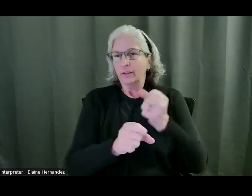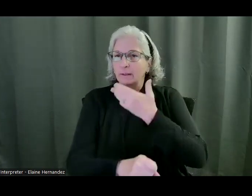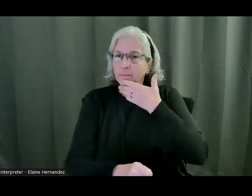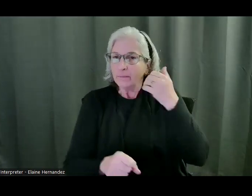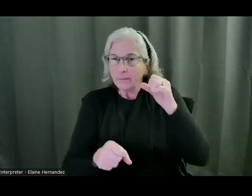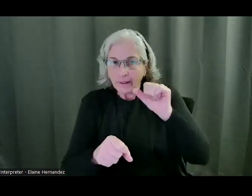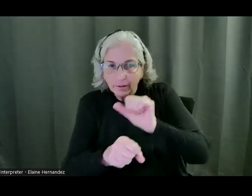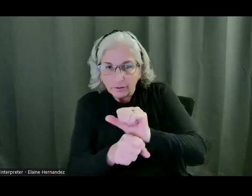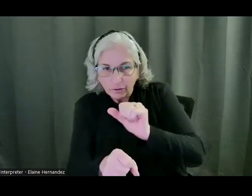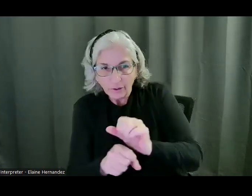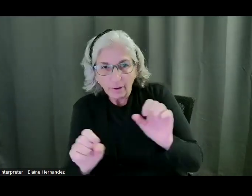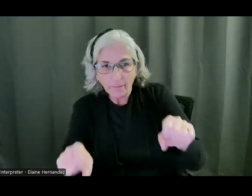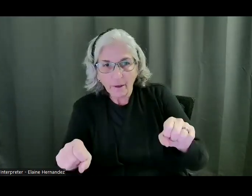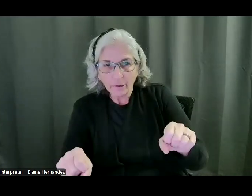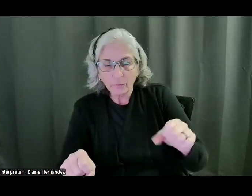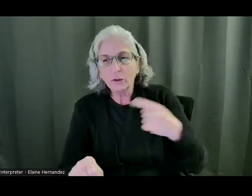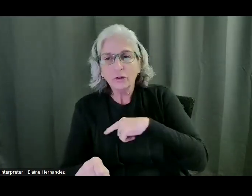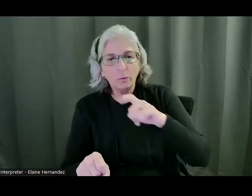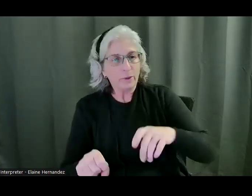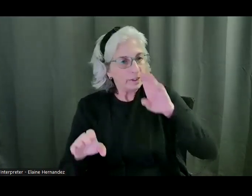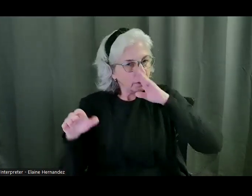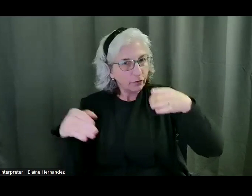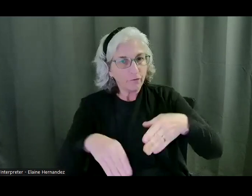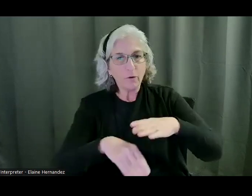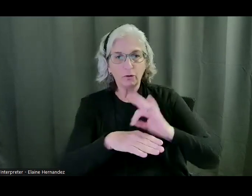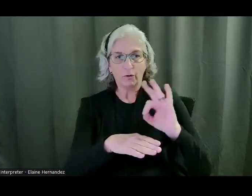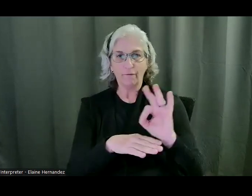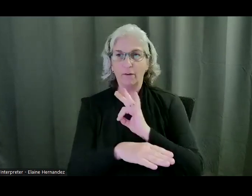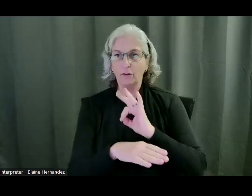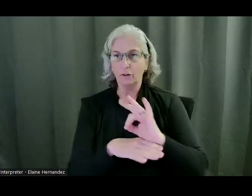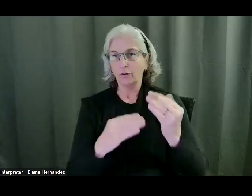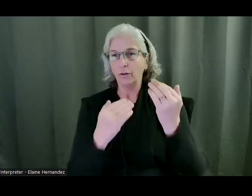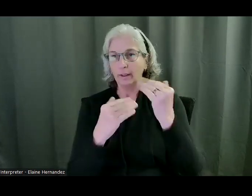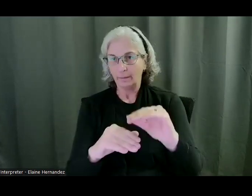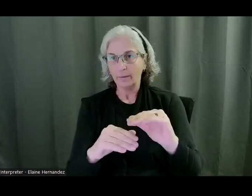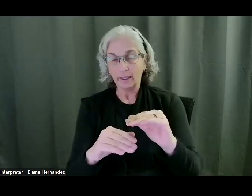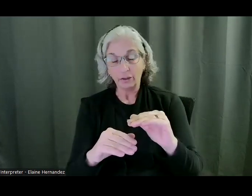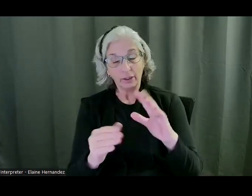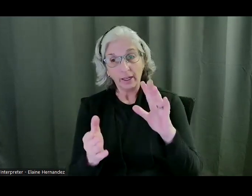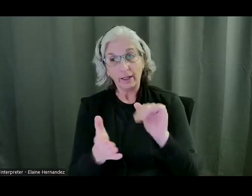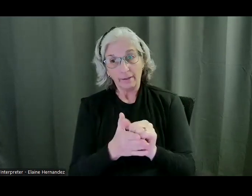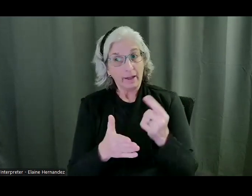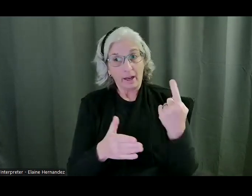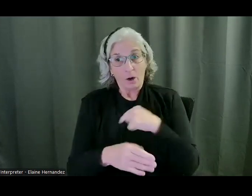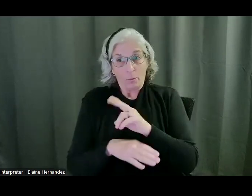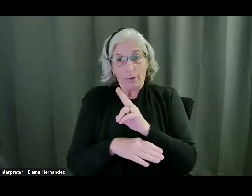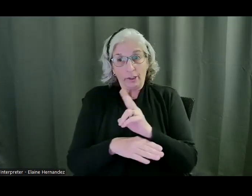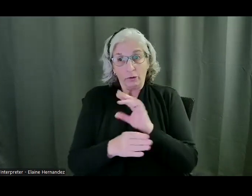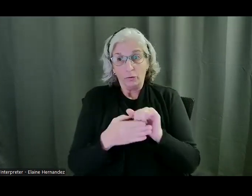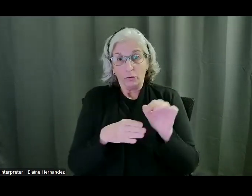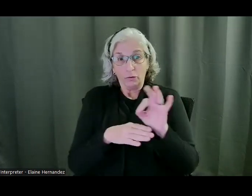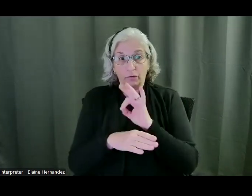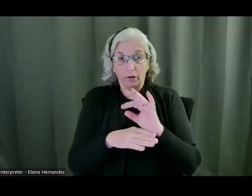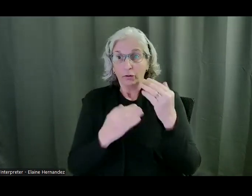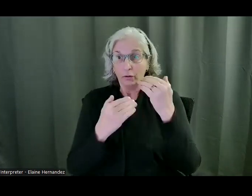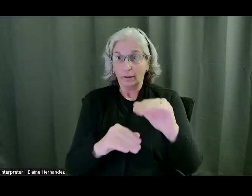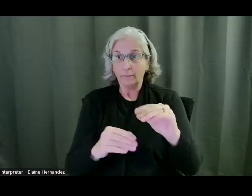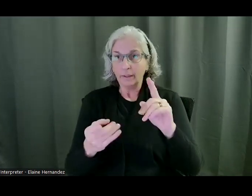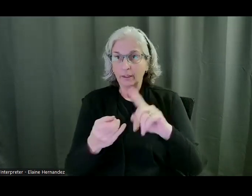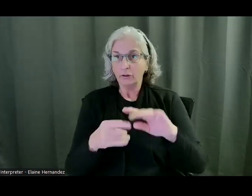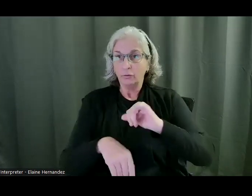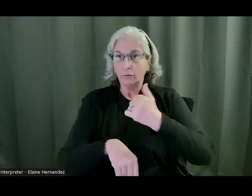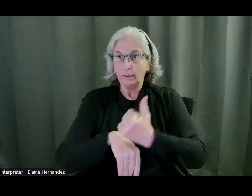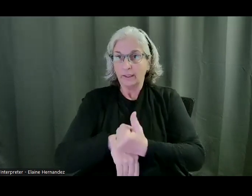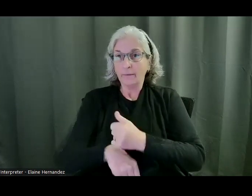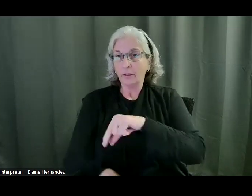those areas of functional limitations that we use to establish a consumer's eligibility made the most sense. Next